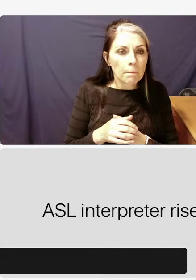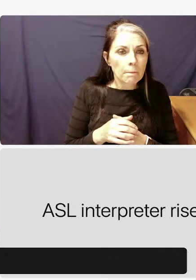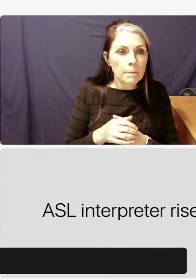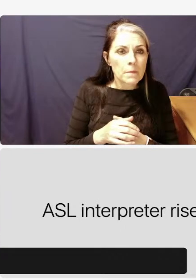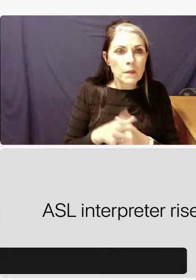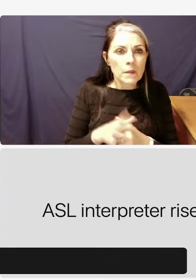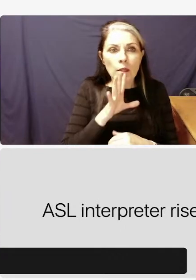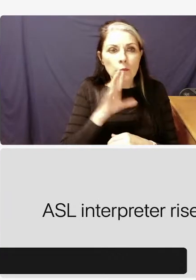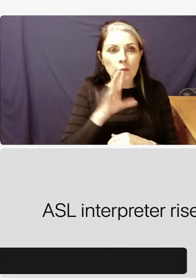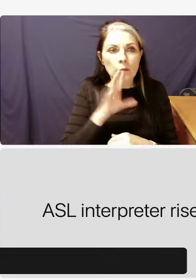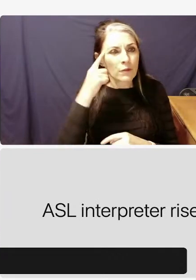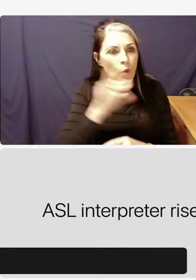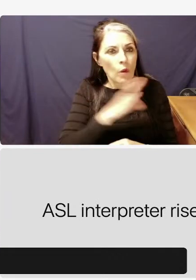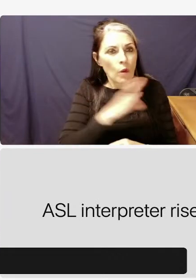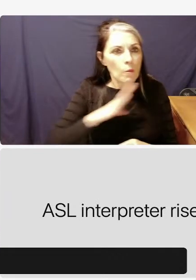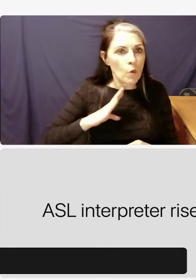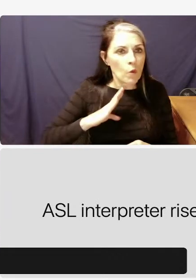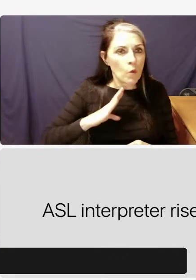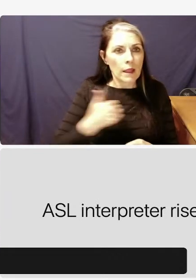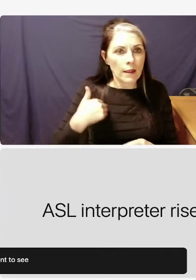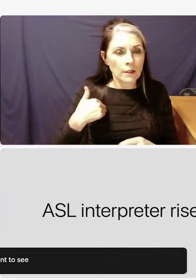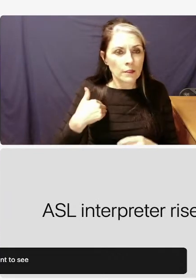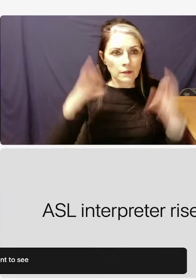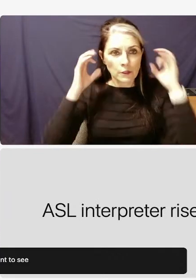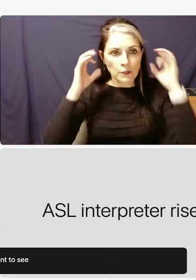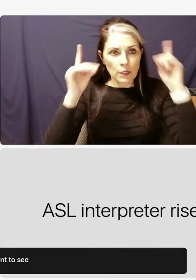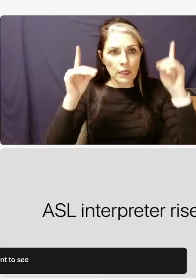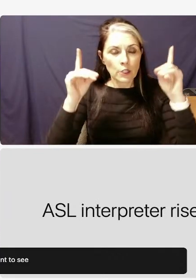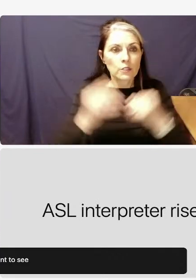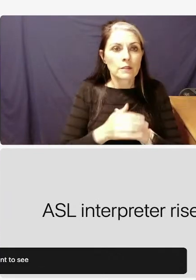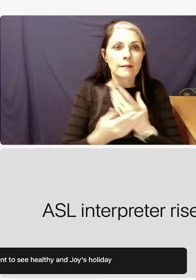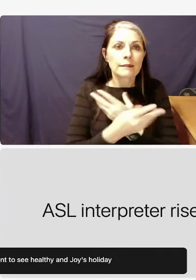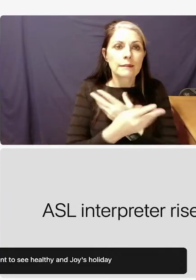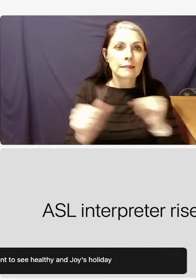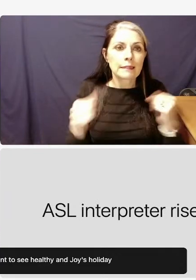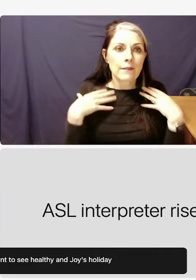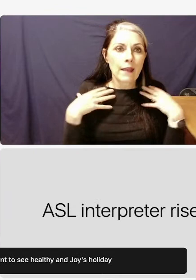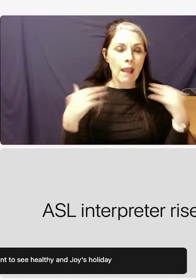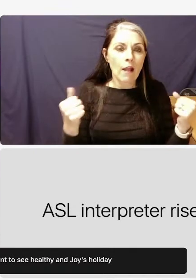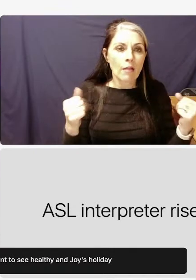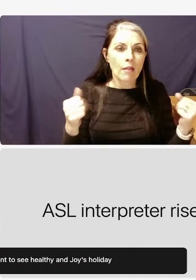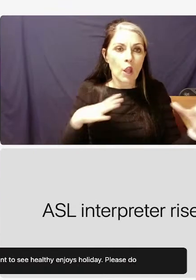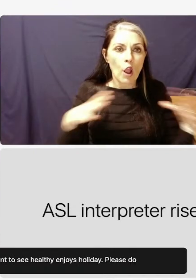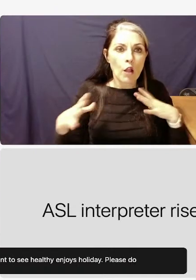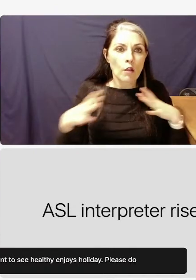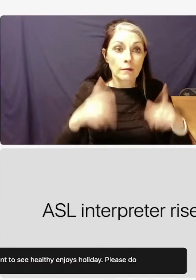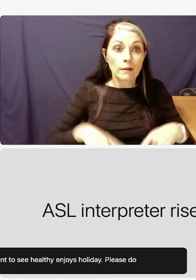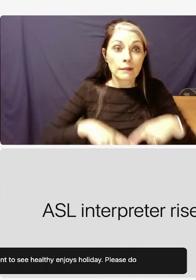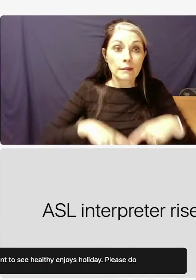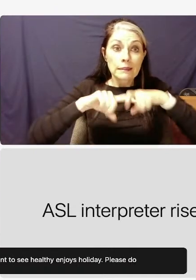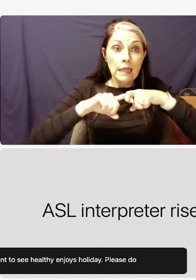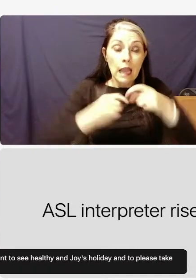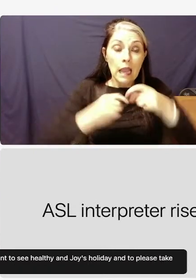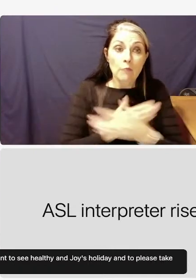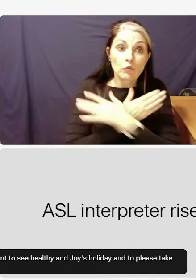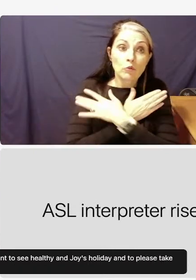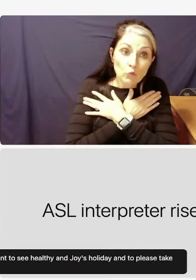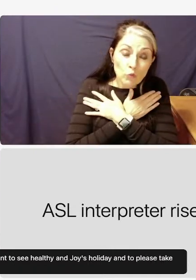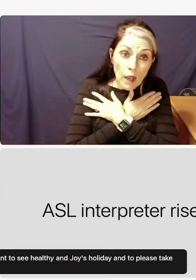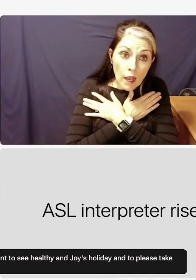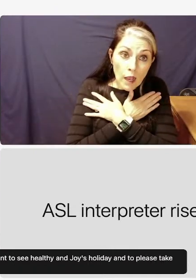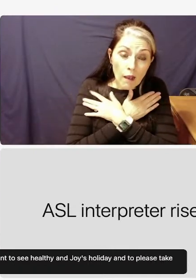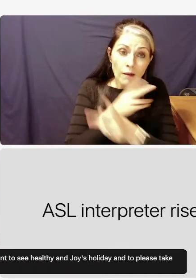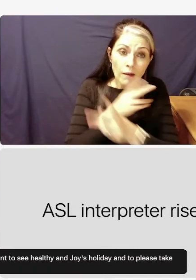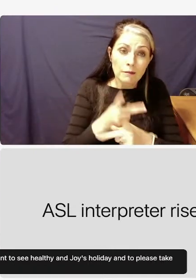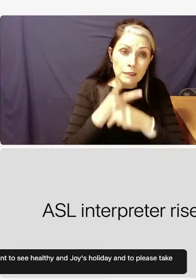education wish everyone a safe healthy and joyous holiday uh and to please take time to rest uh and to take